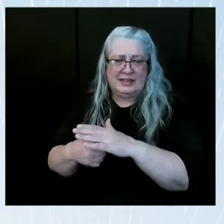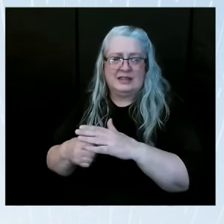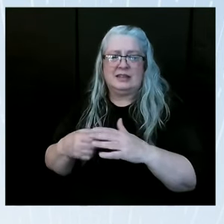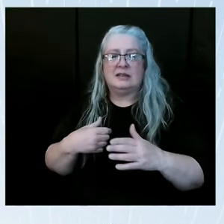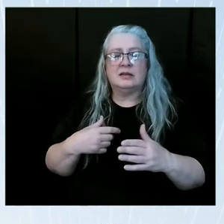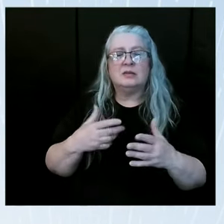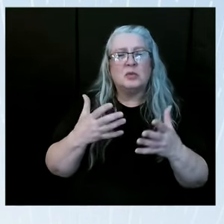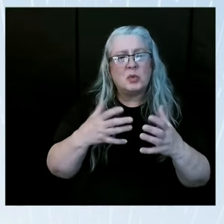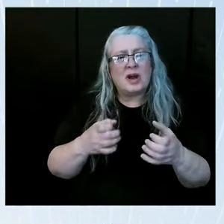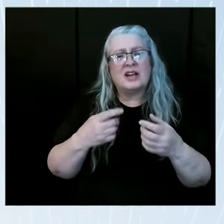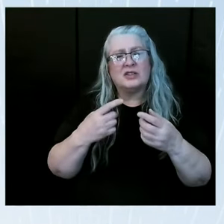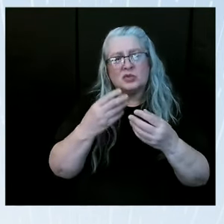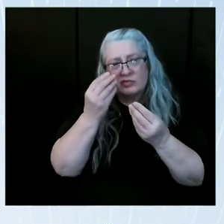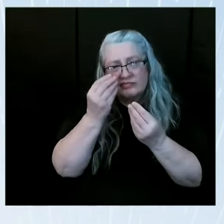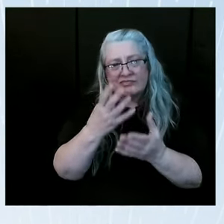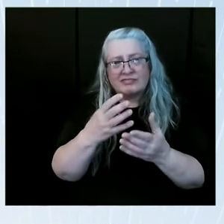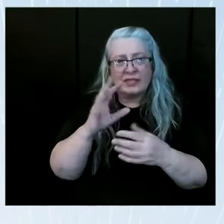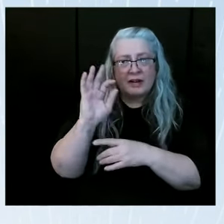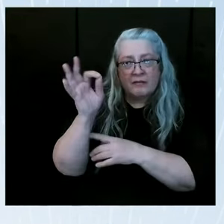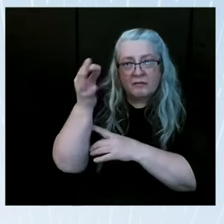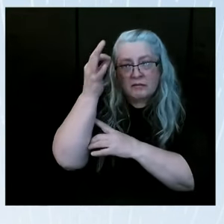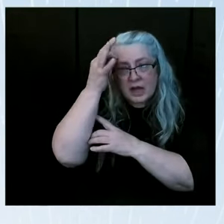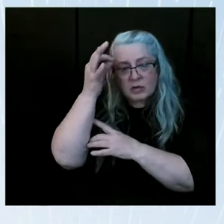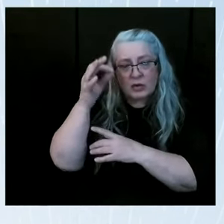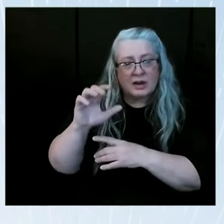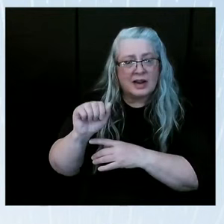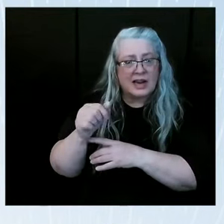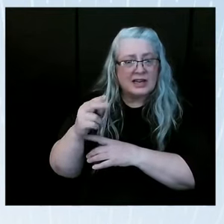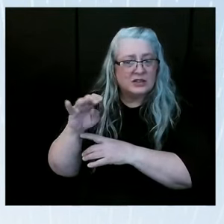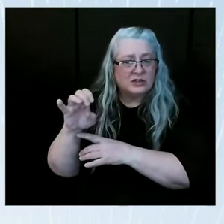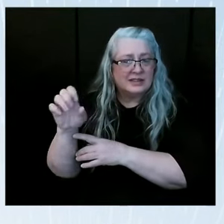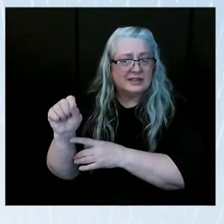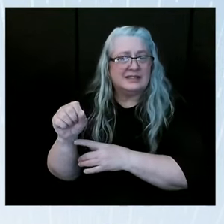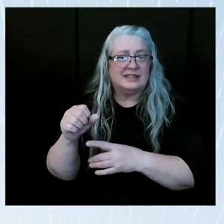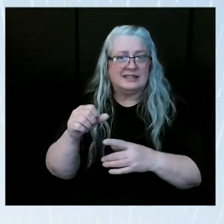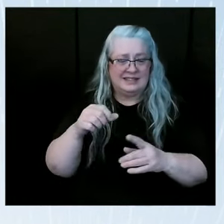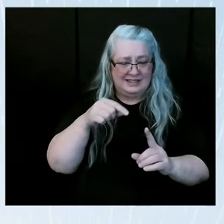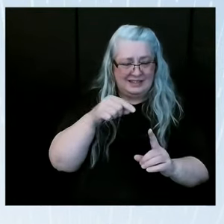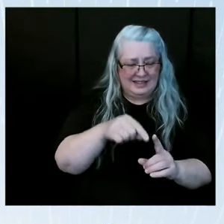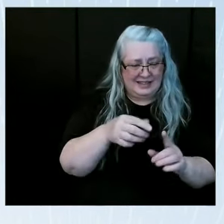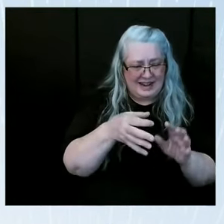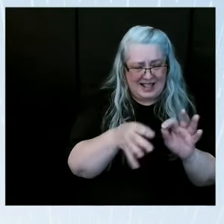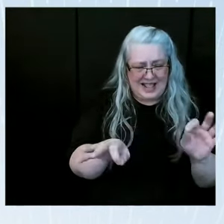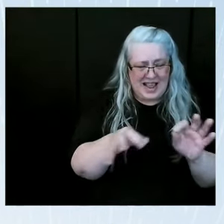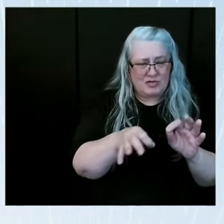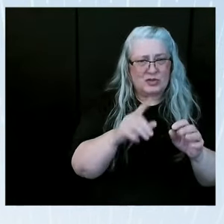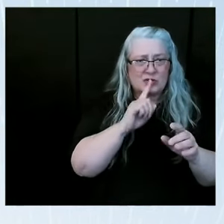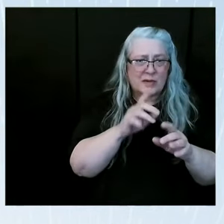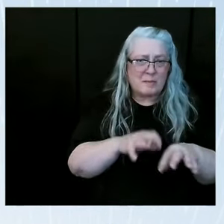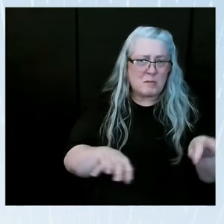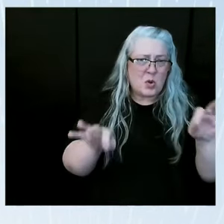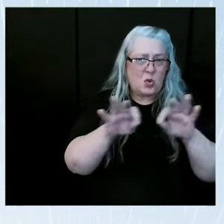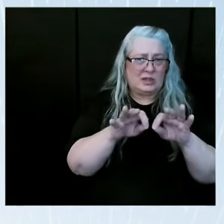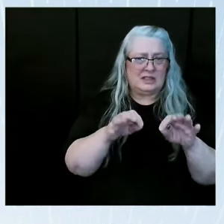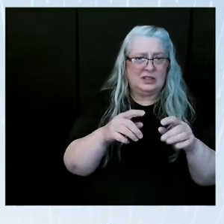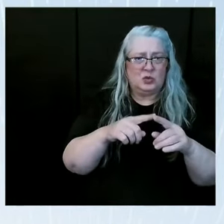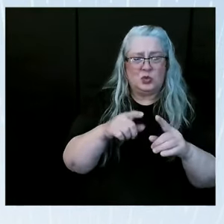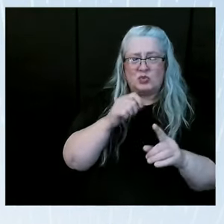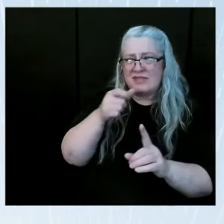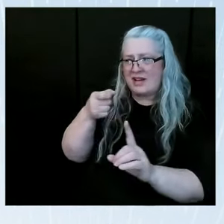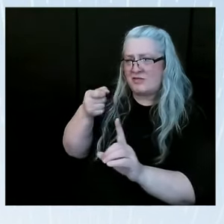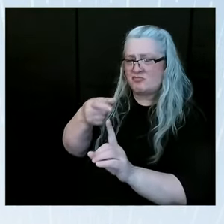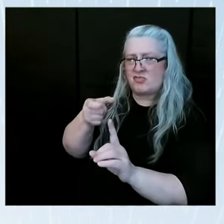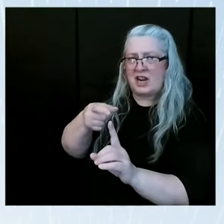causes harm and may undermine the progress made to end human trafficking. We also shared the